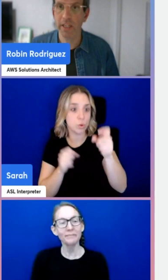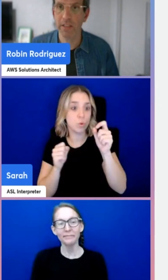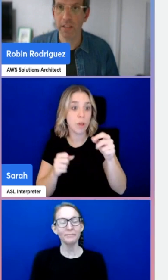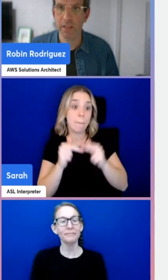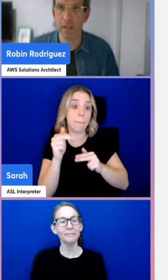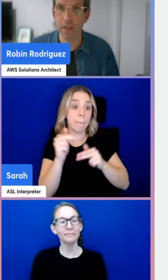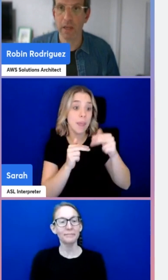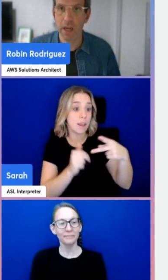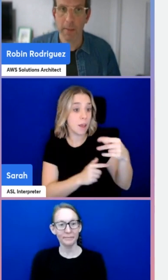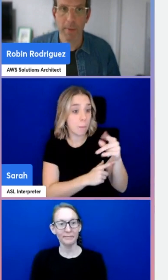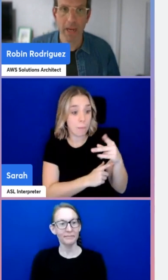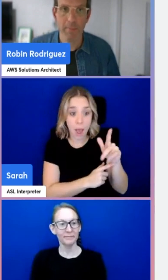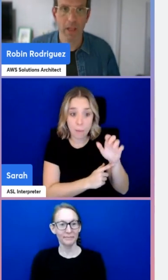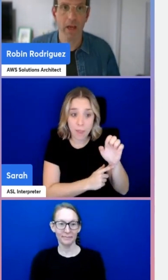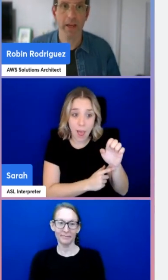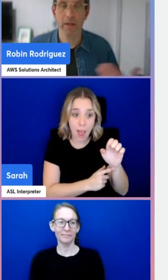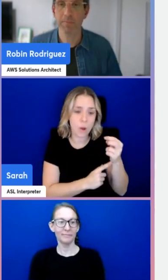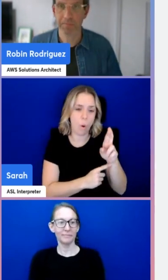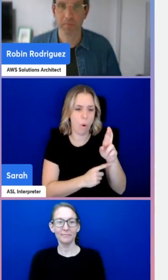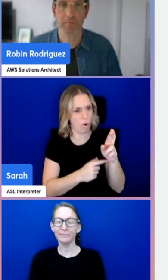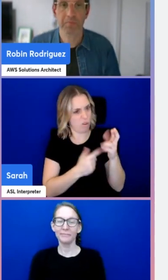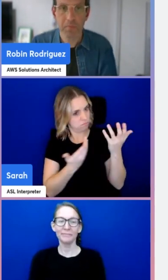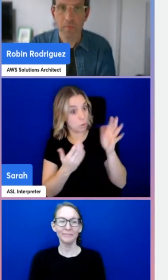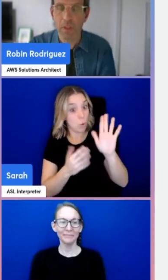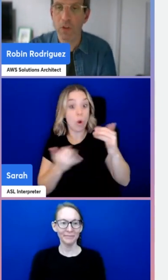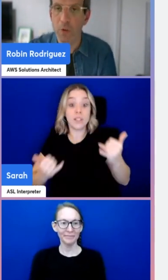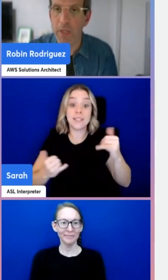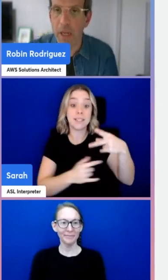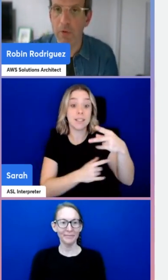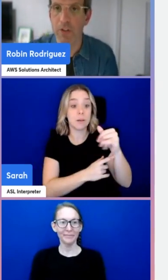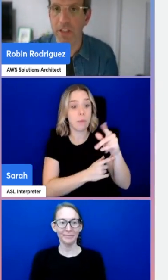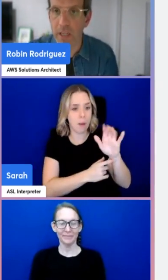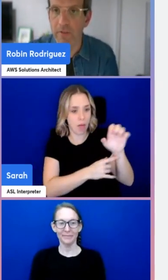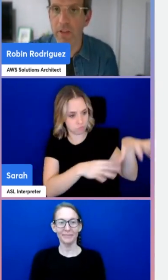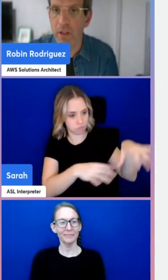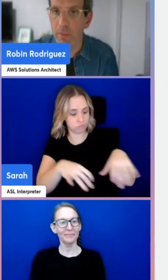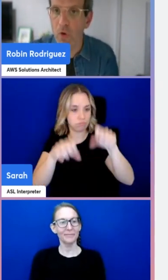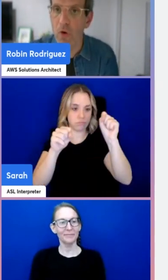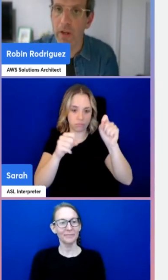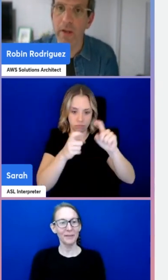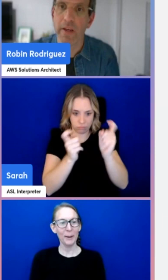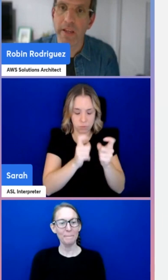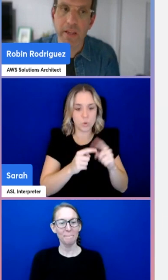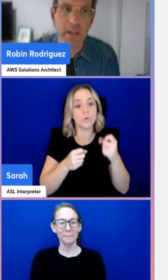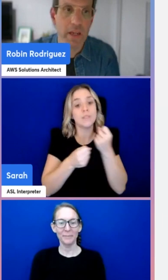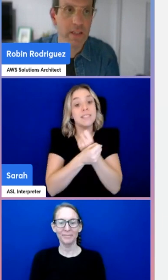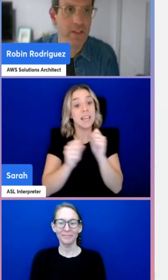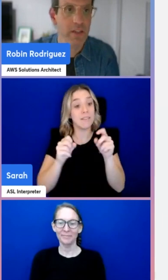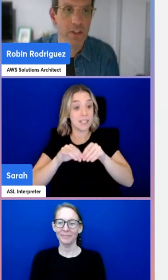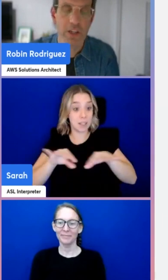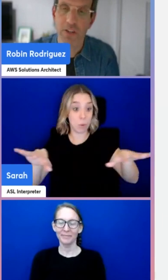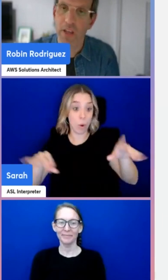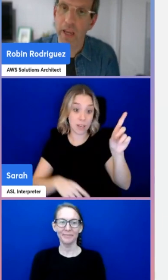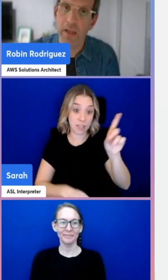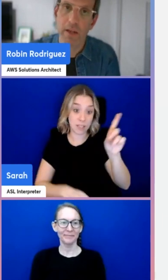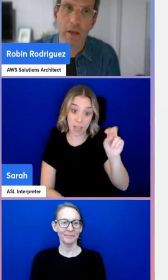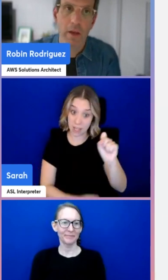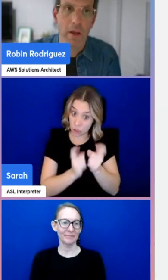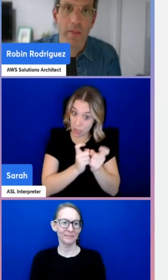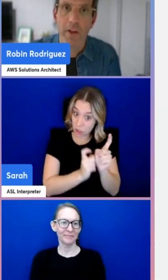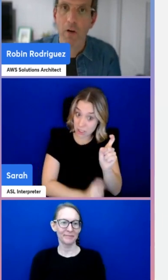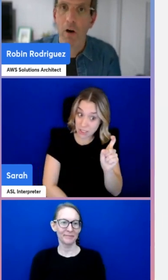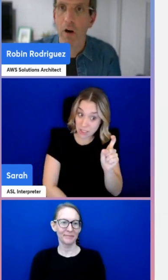your existing pipeline to be able to safely deploy DNS changes?